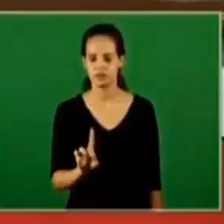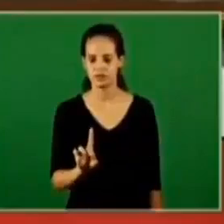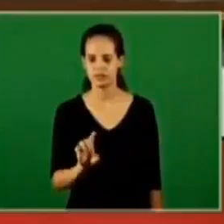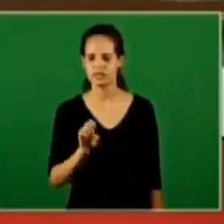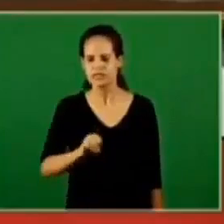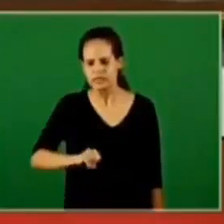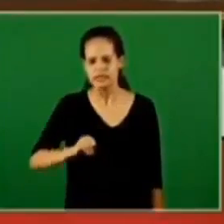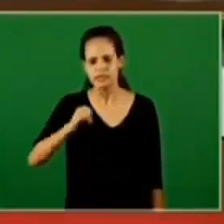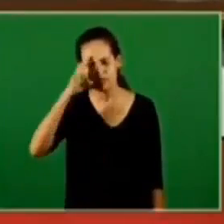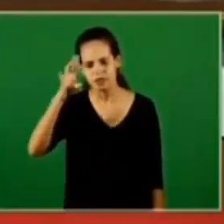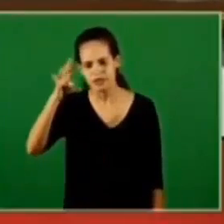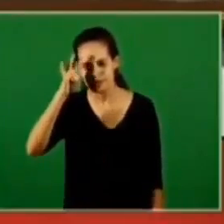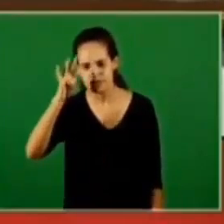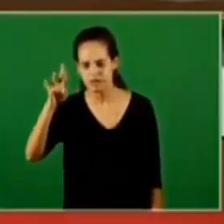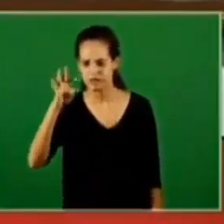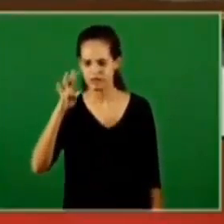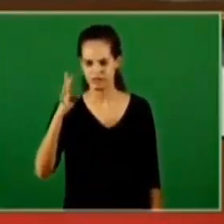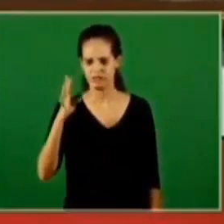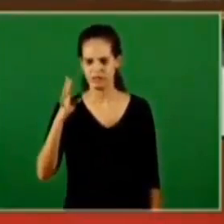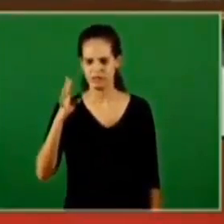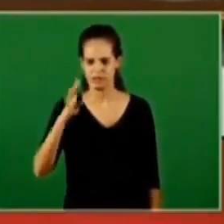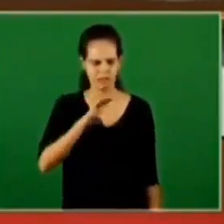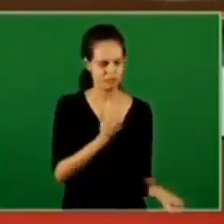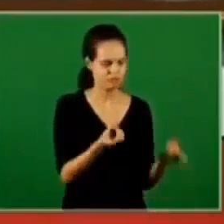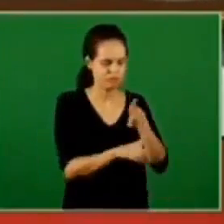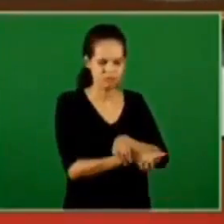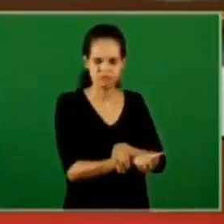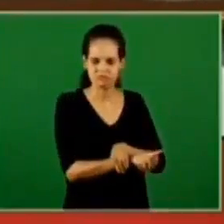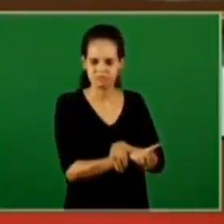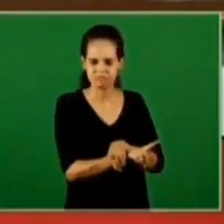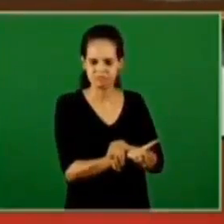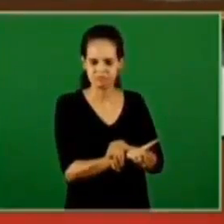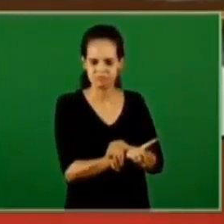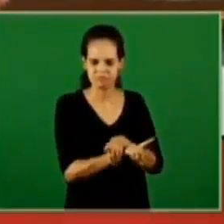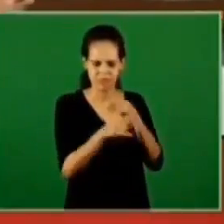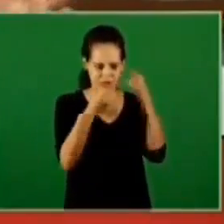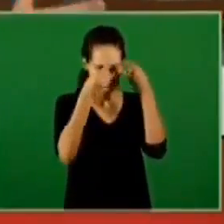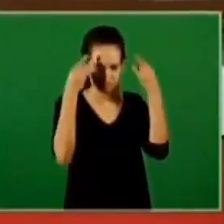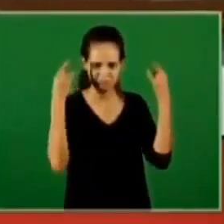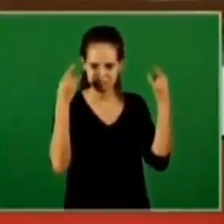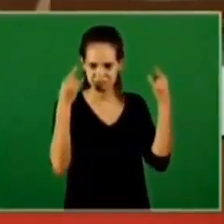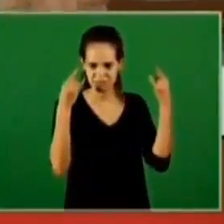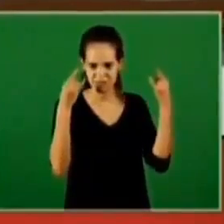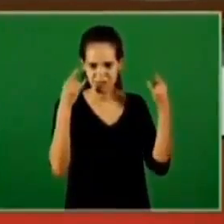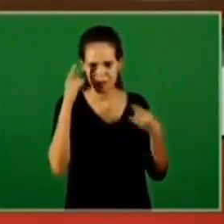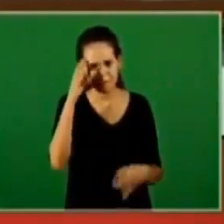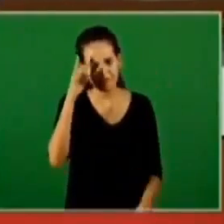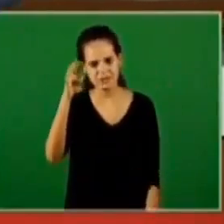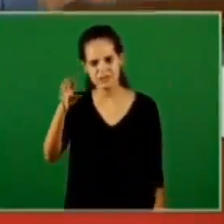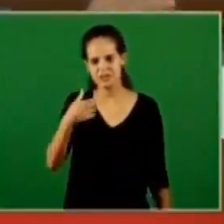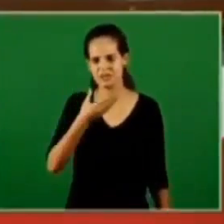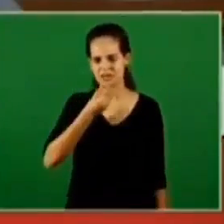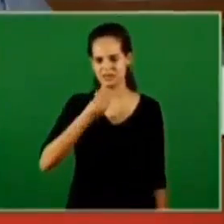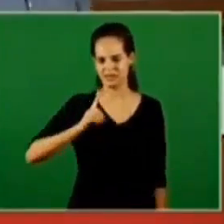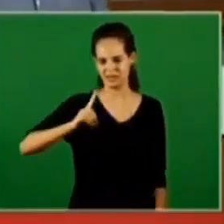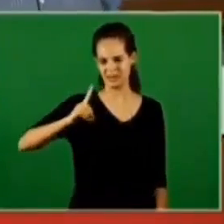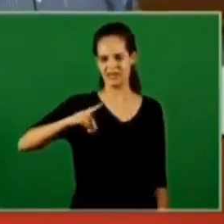Let the lion eat him. Now there's wearing a bunch of tattoos. I can't imagine Daniel